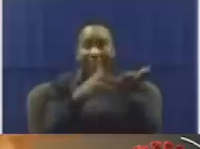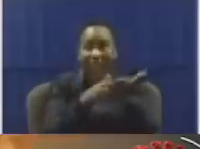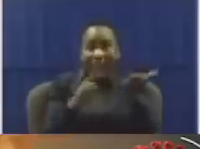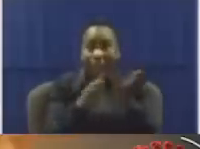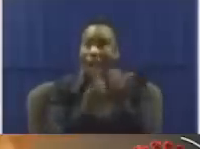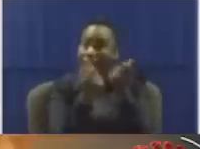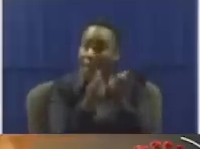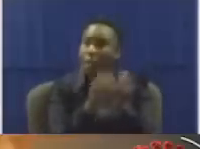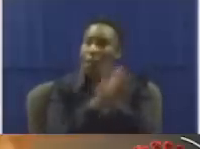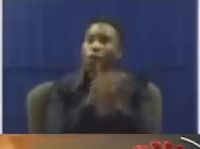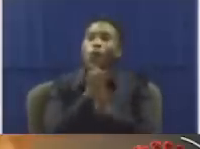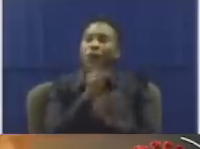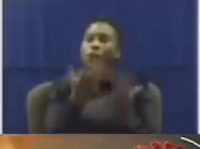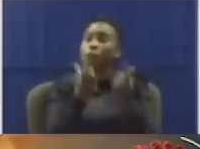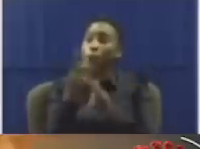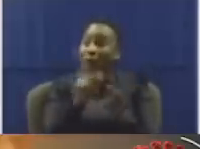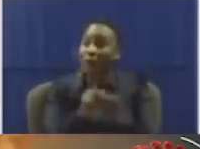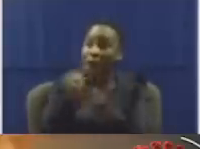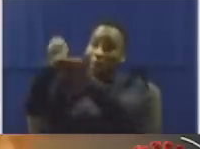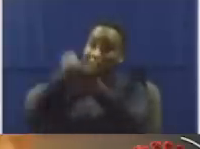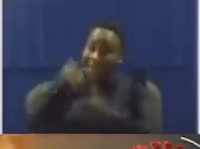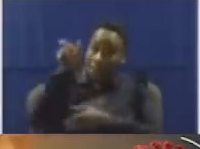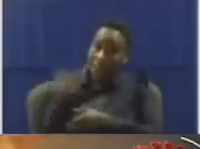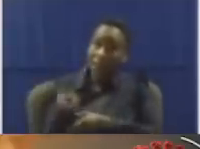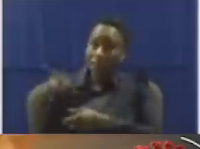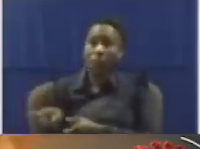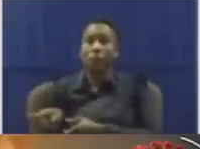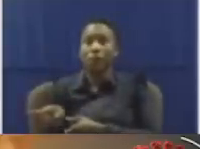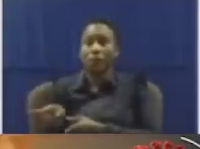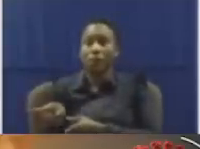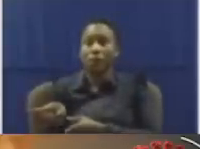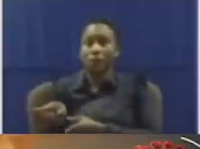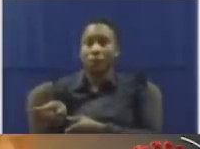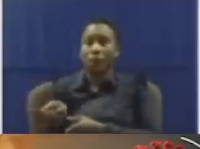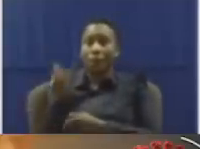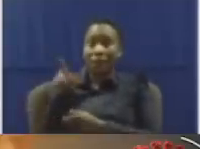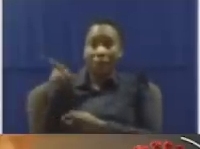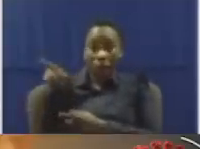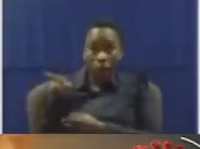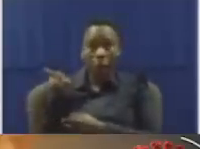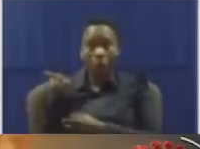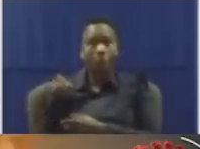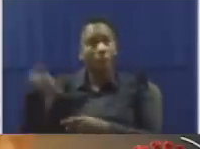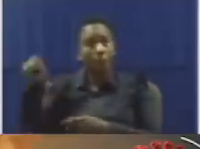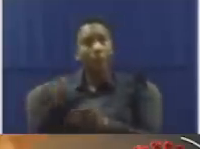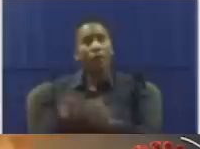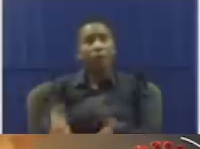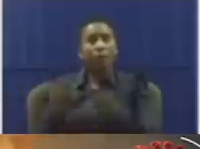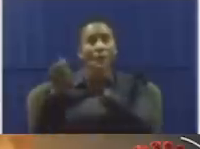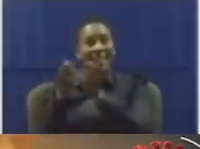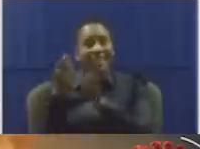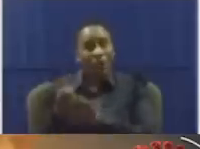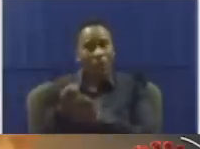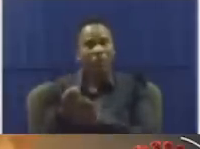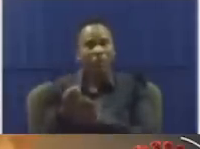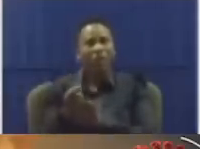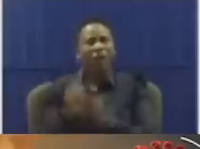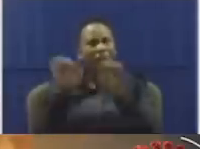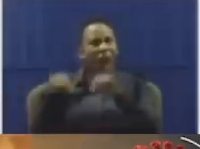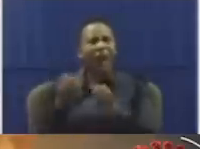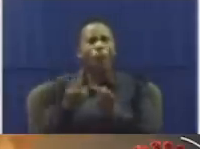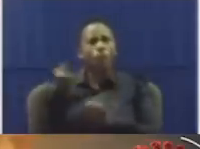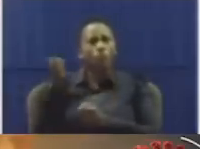and that is the problem. Was General Rueda sent to Namibia to go and recover it? On whose authority did he travel there? Who